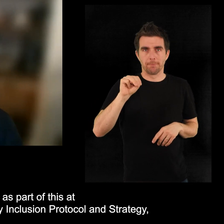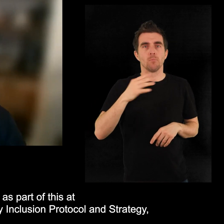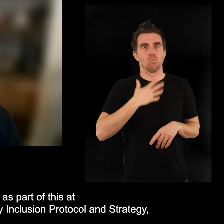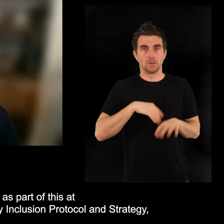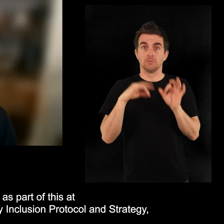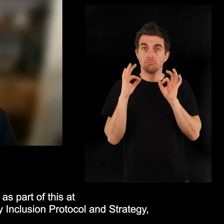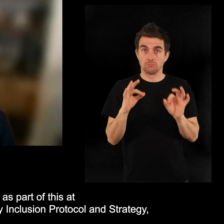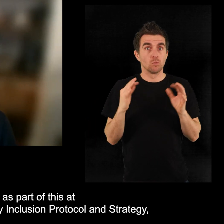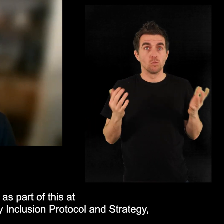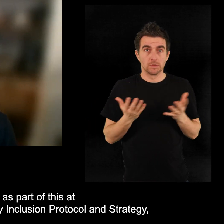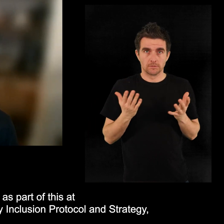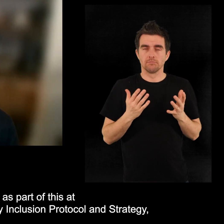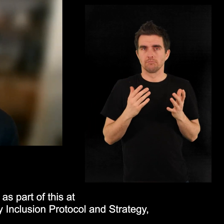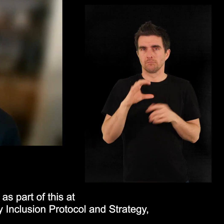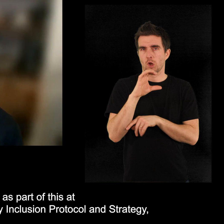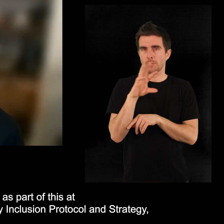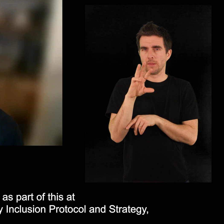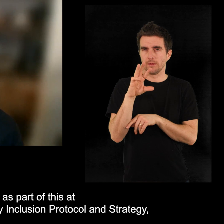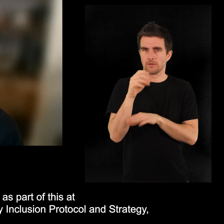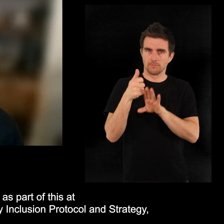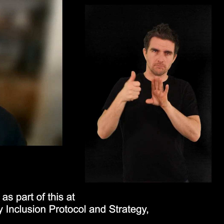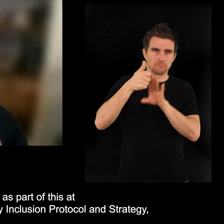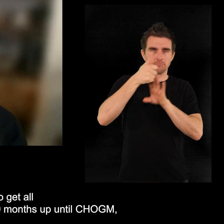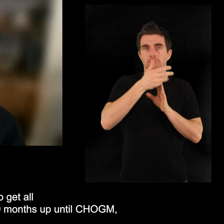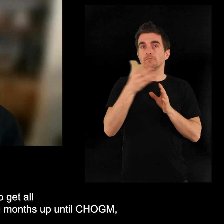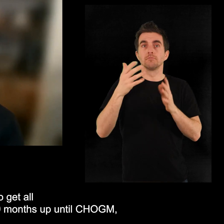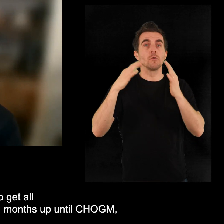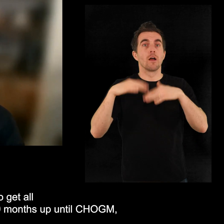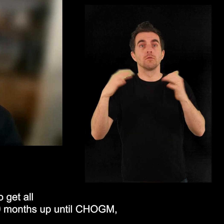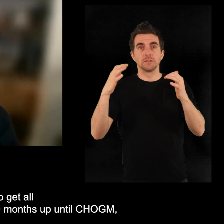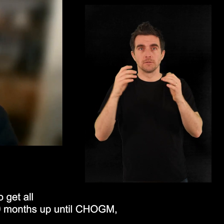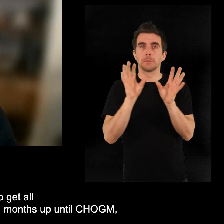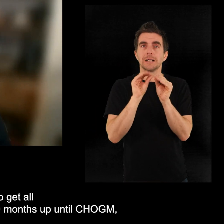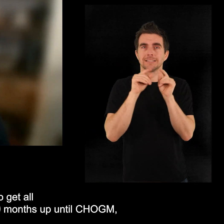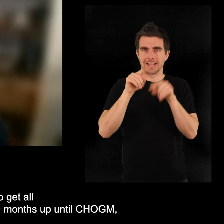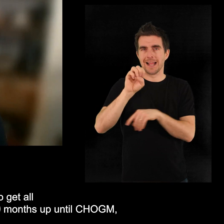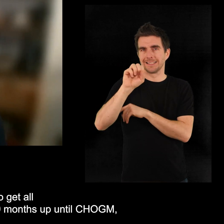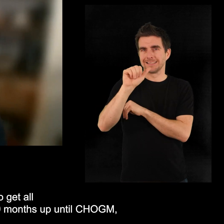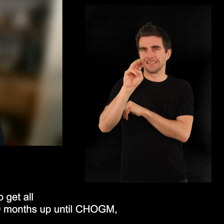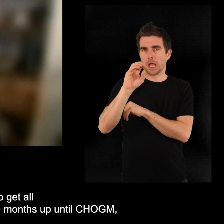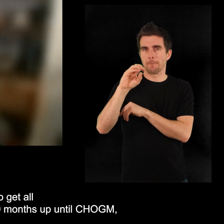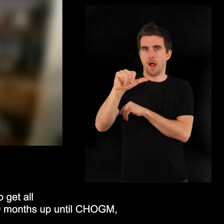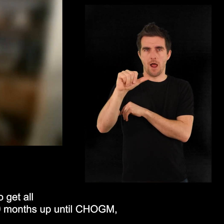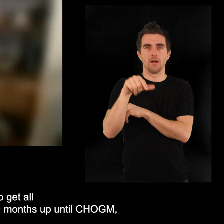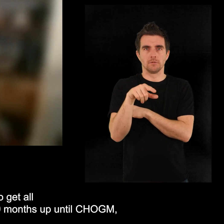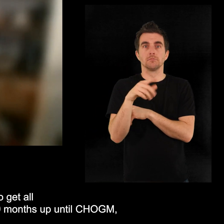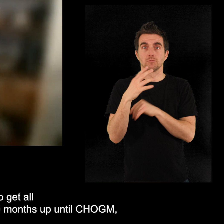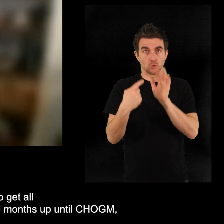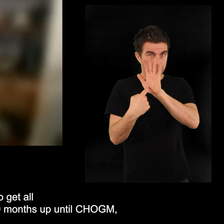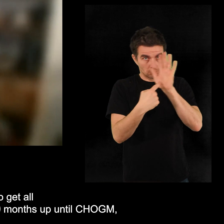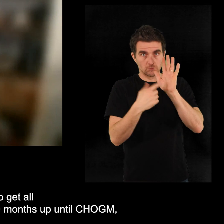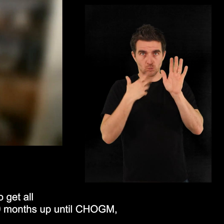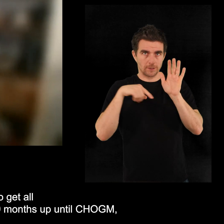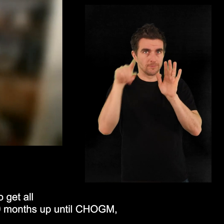Commonwealth Disability Inclusion Protocol and Strategy, which we are working hard to get all